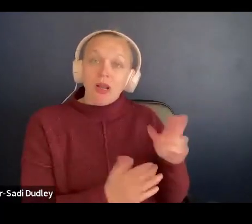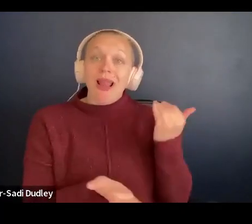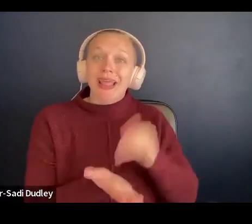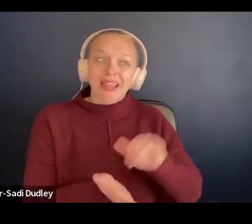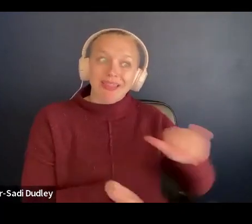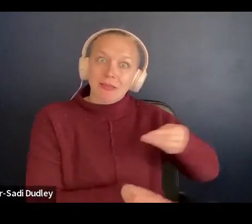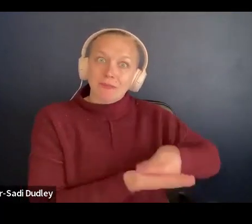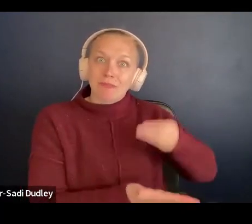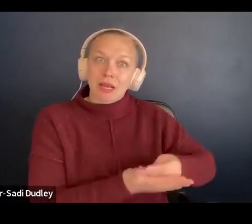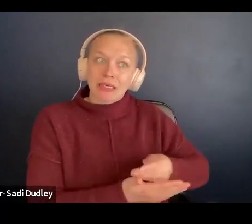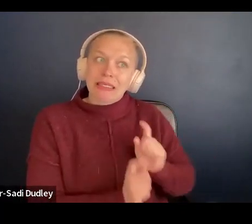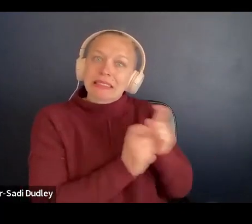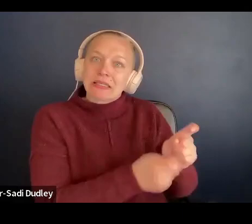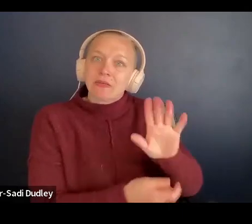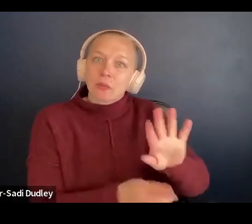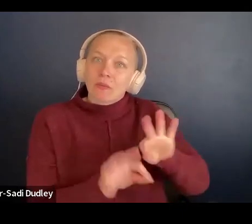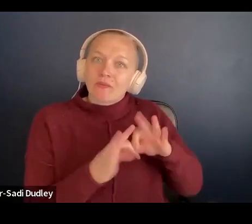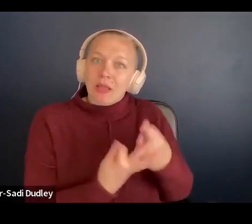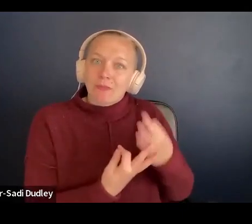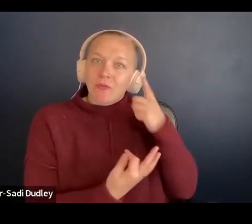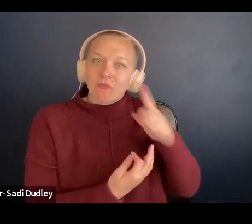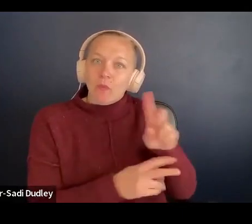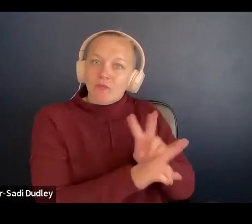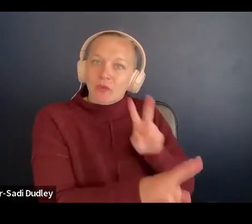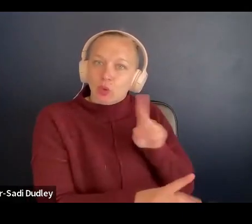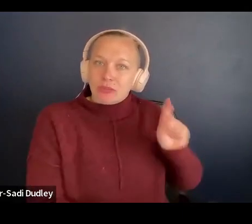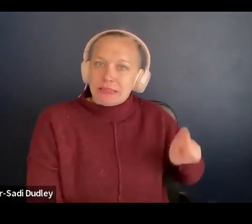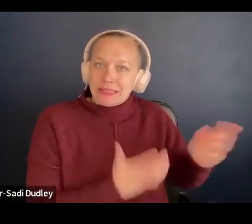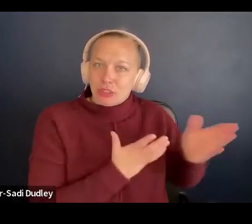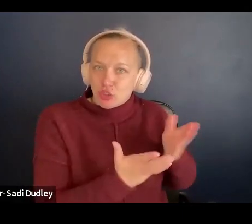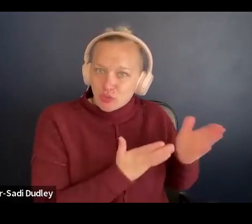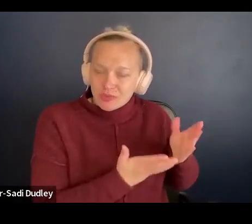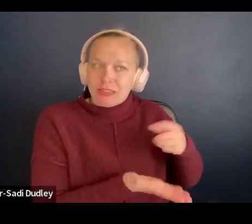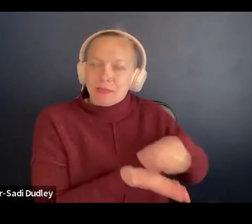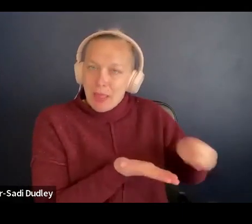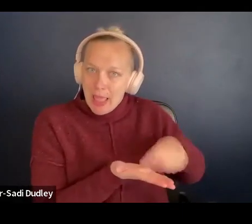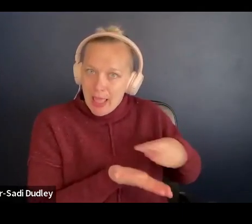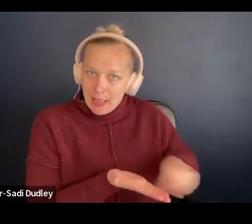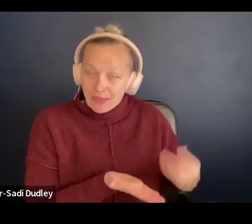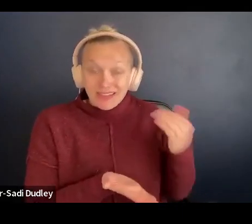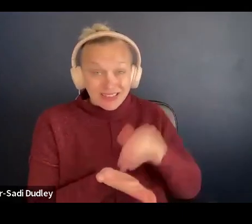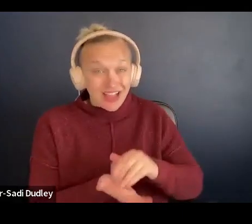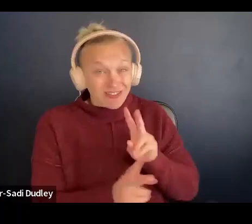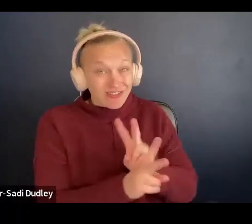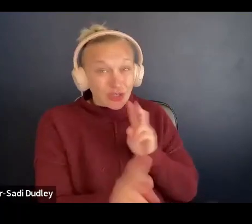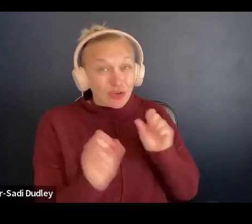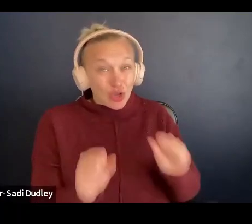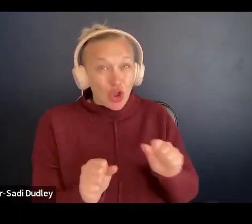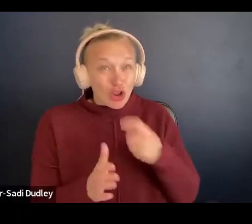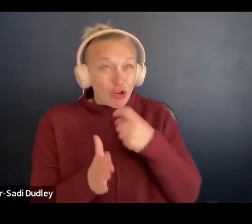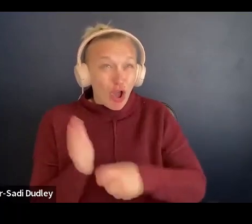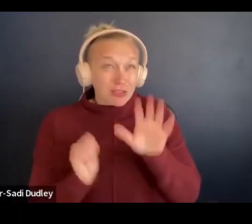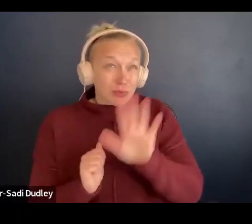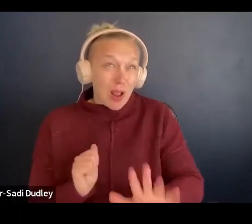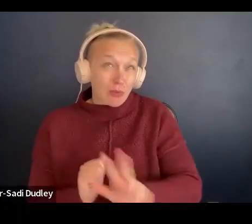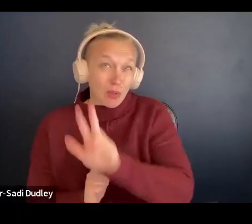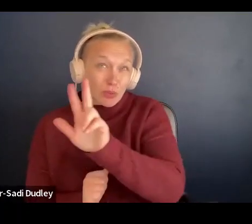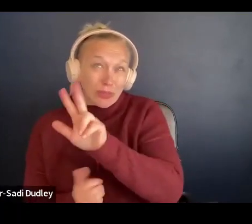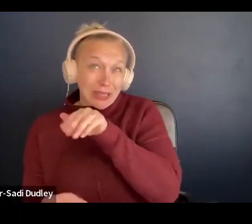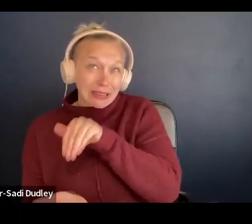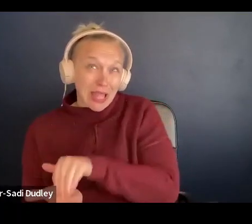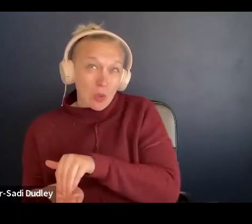financial when the time comes for the funeral. So because as we all know, funerals can cost anywhere between $3,000 for